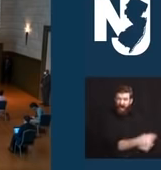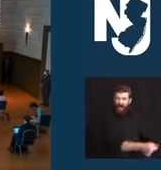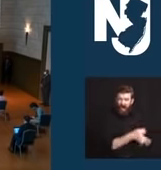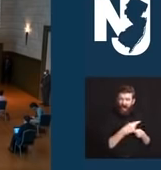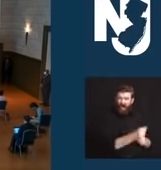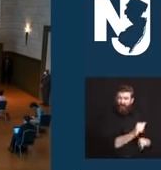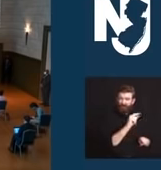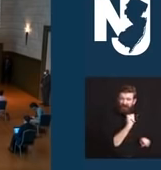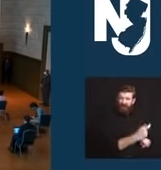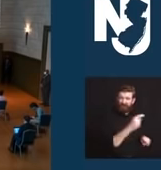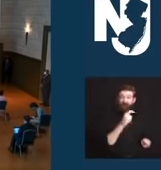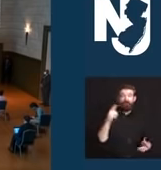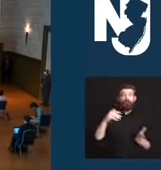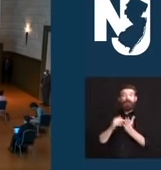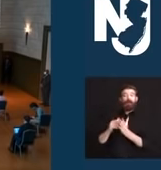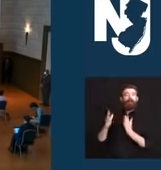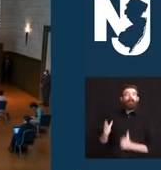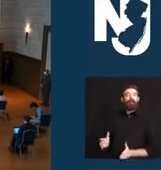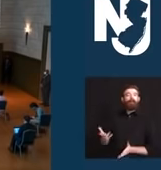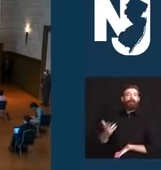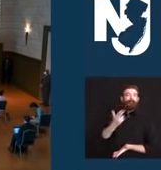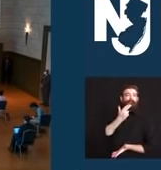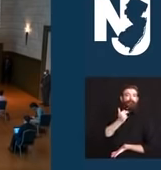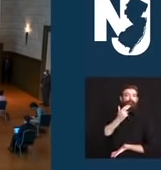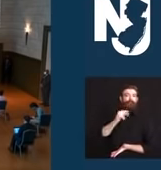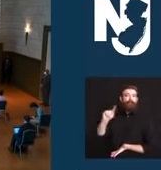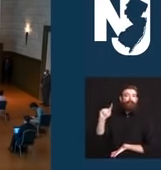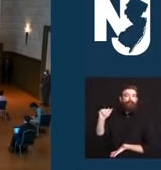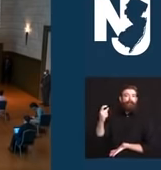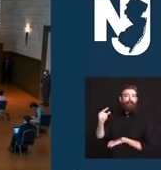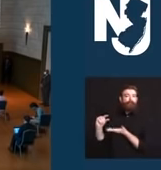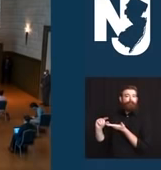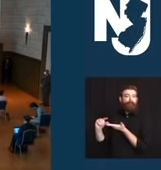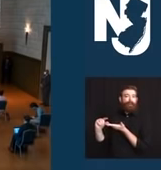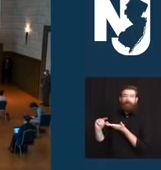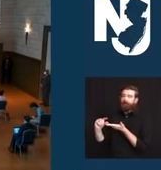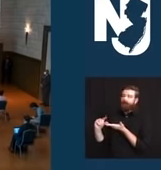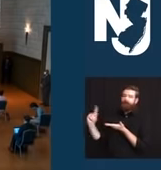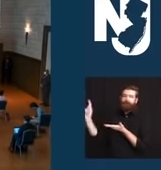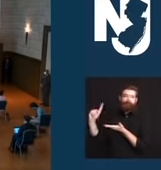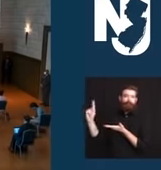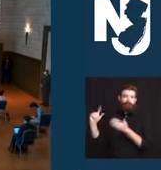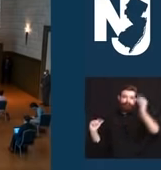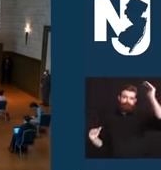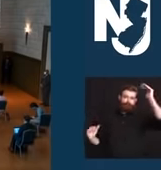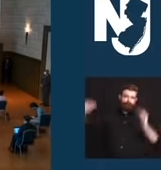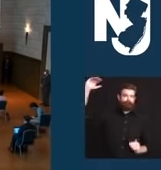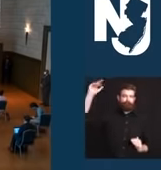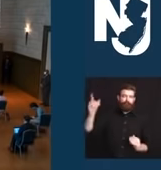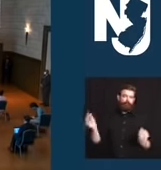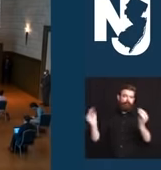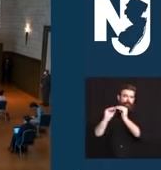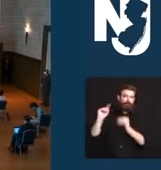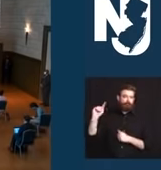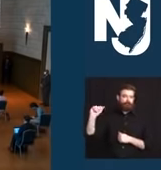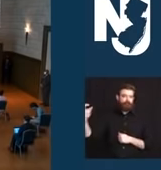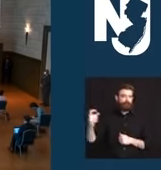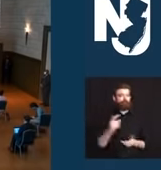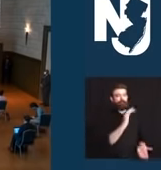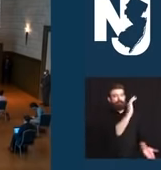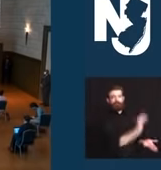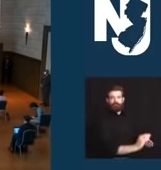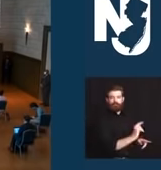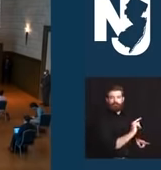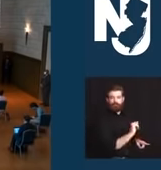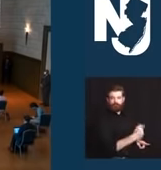among us, and now we're in a position to greatly reduce, if not eliminate, that disparity. While